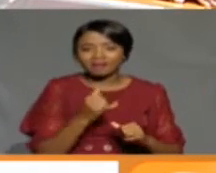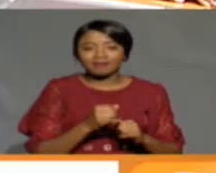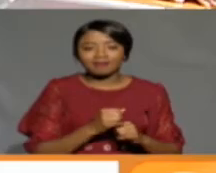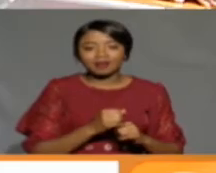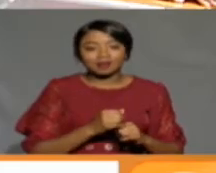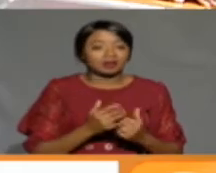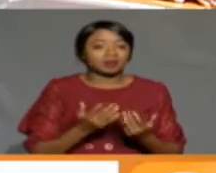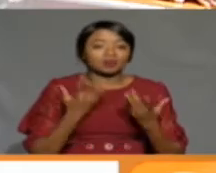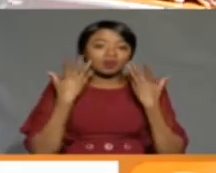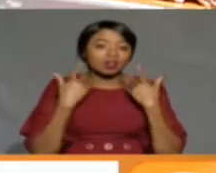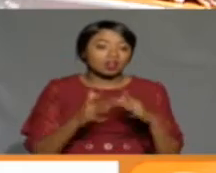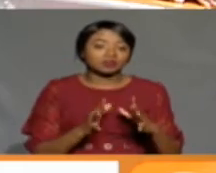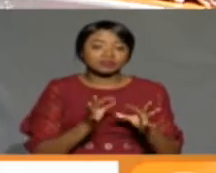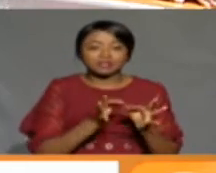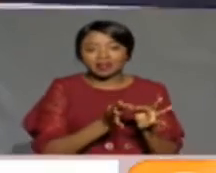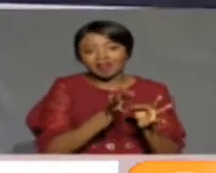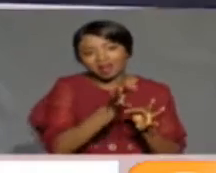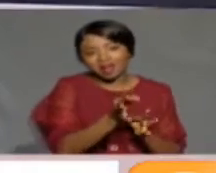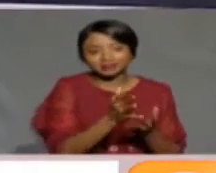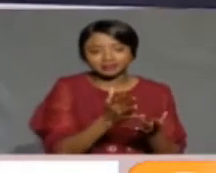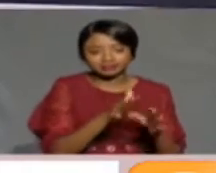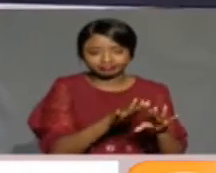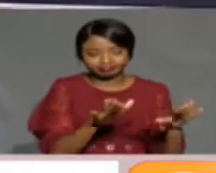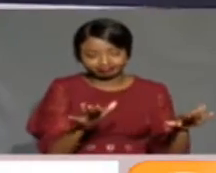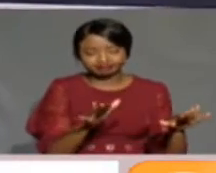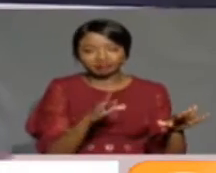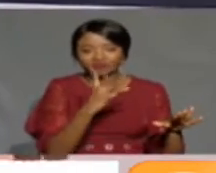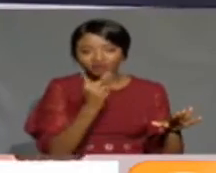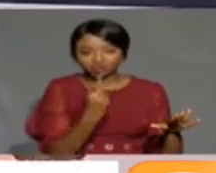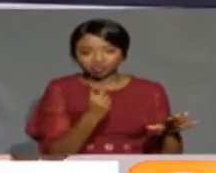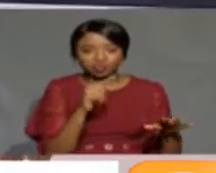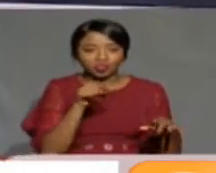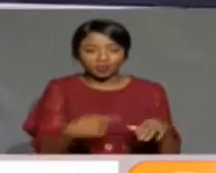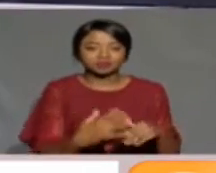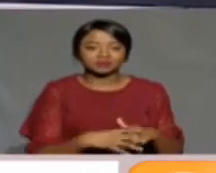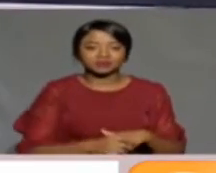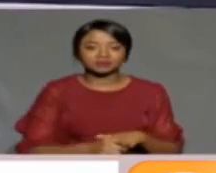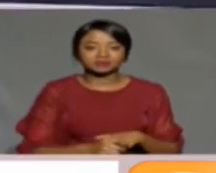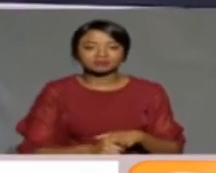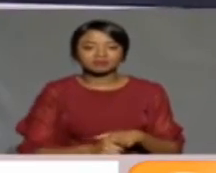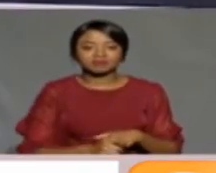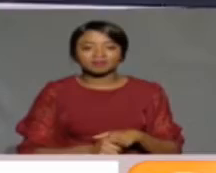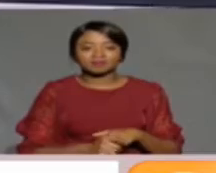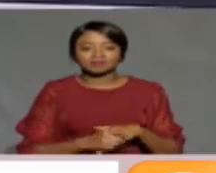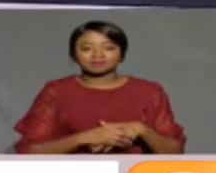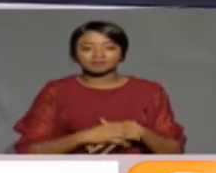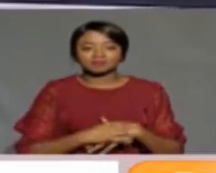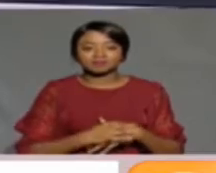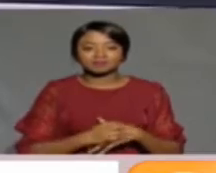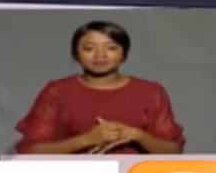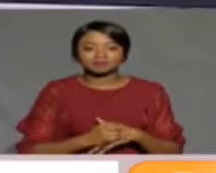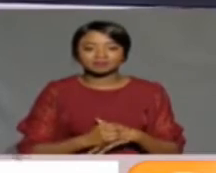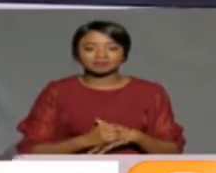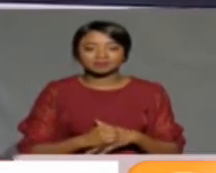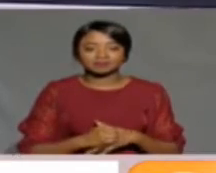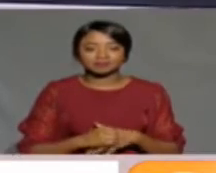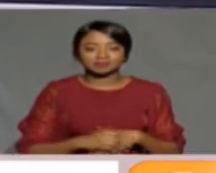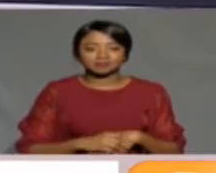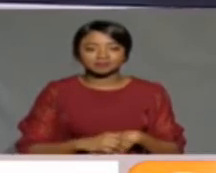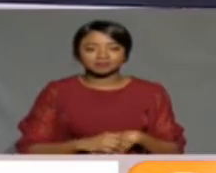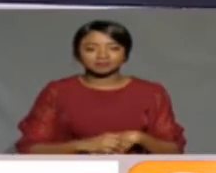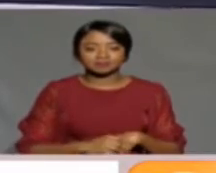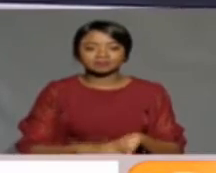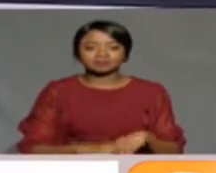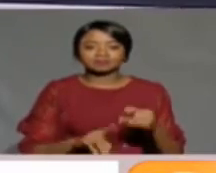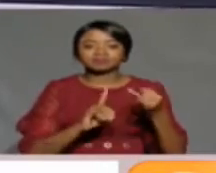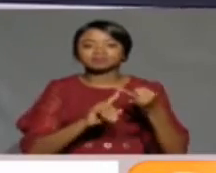lost the 42,000 hectares, yeah. acres of mm-hmm. land. That's mm-hmm. 17,000 acres, mm-hmm. which is a shame, because that's a forest land. Right.